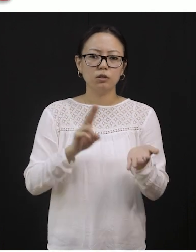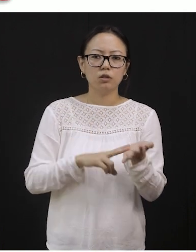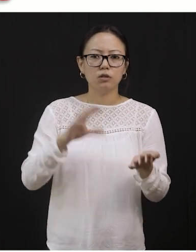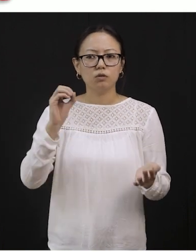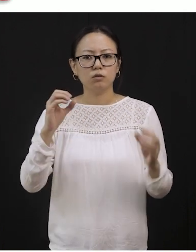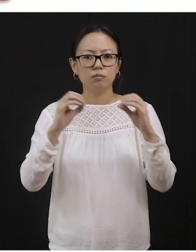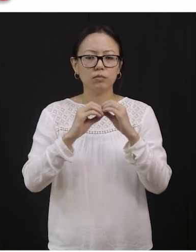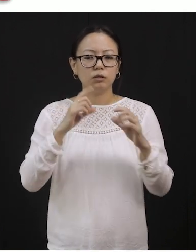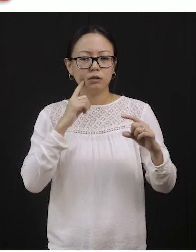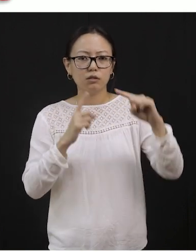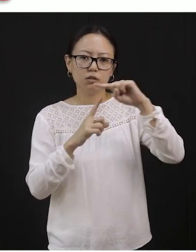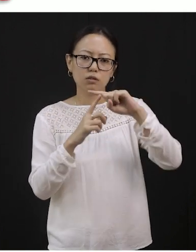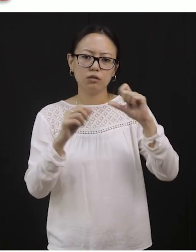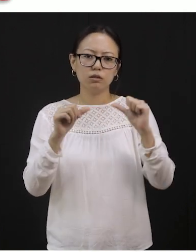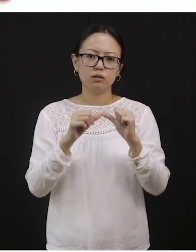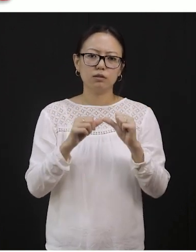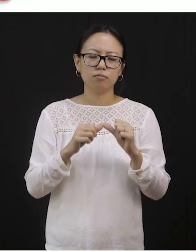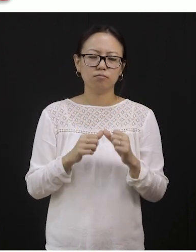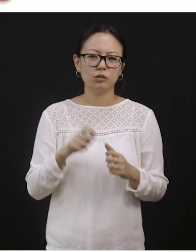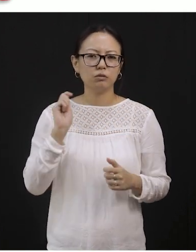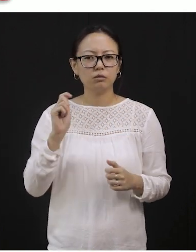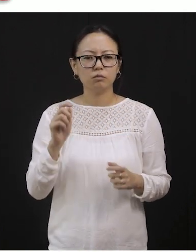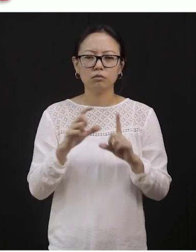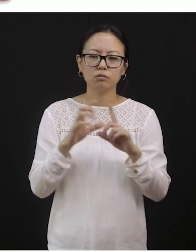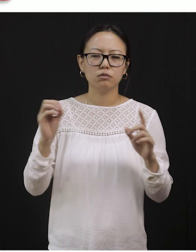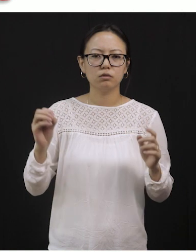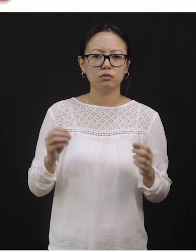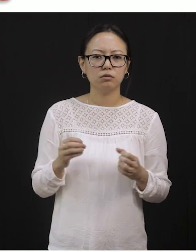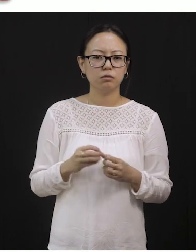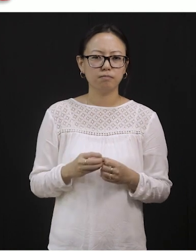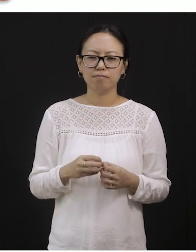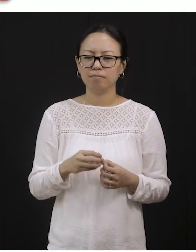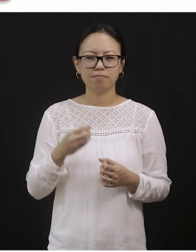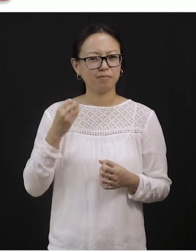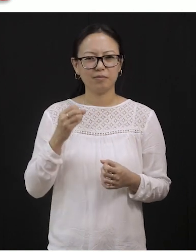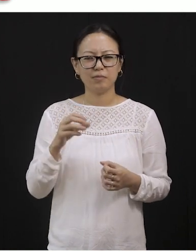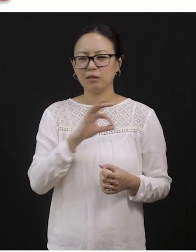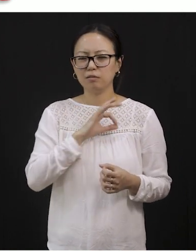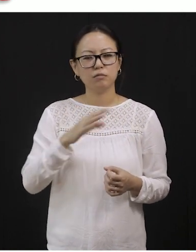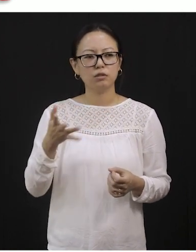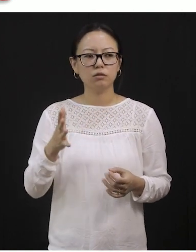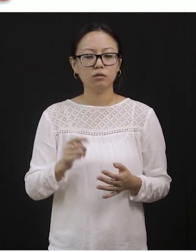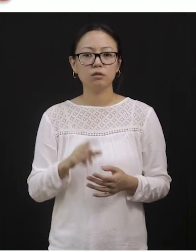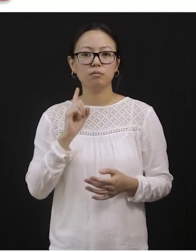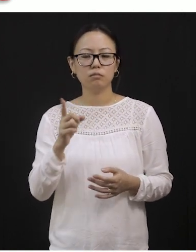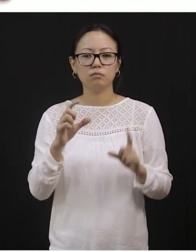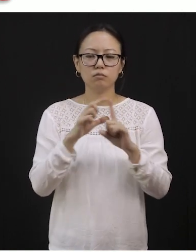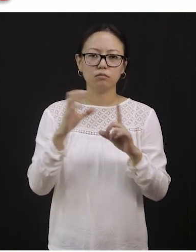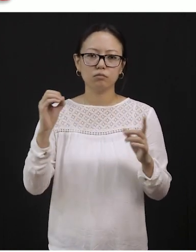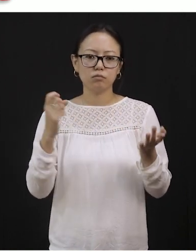this Doraemon who always helps him out and always used to tell him not to be lazy. And at the end of every episode,